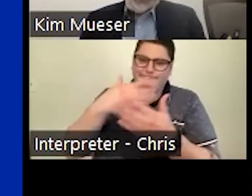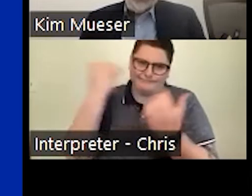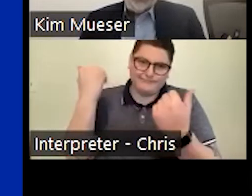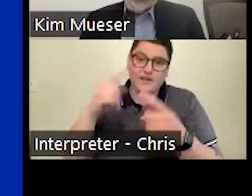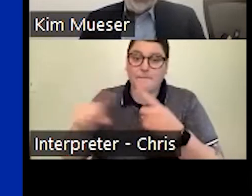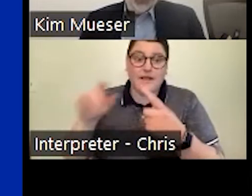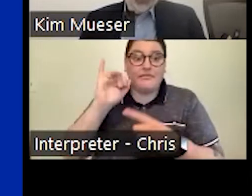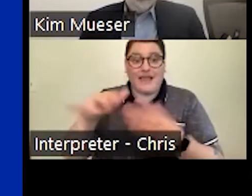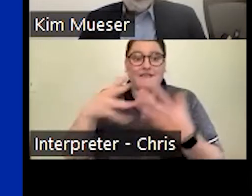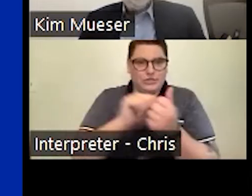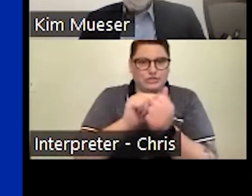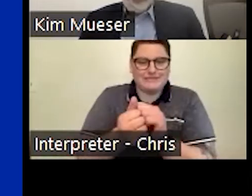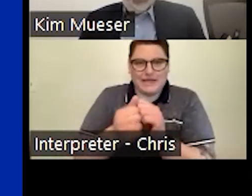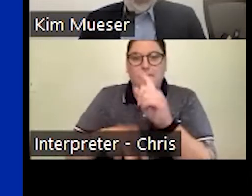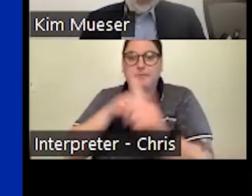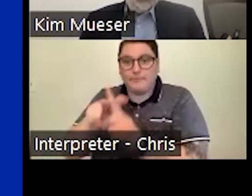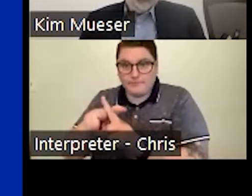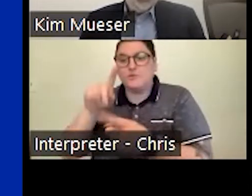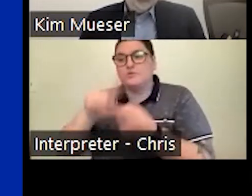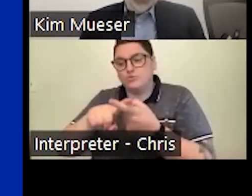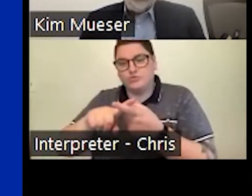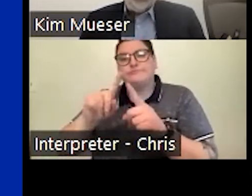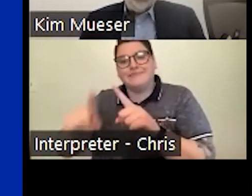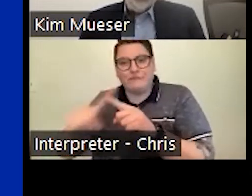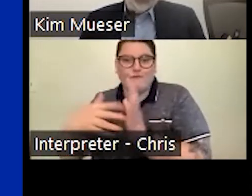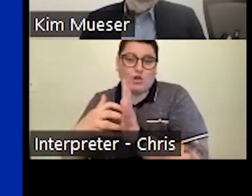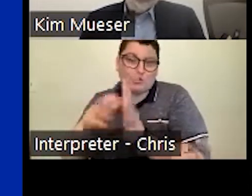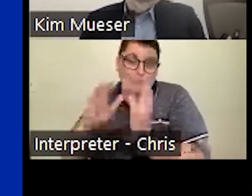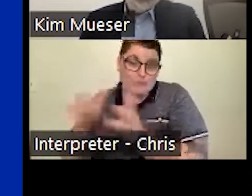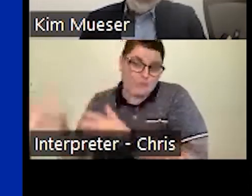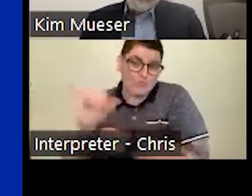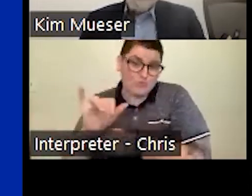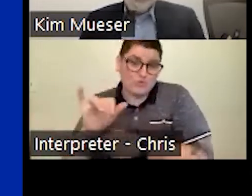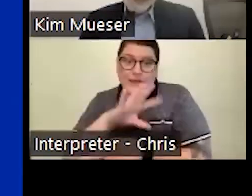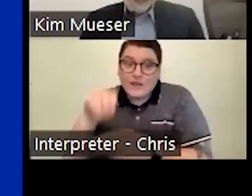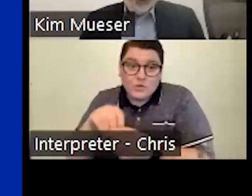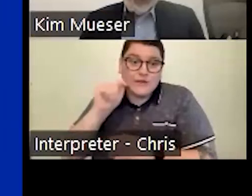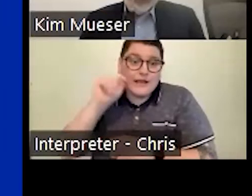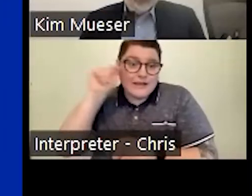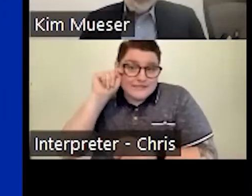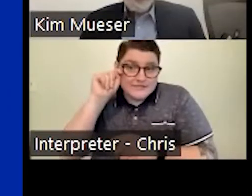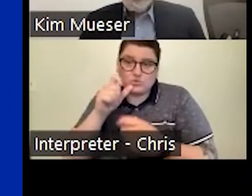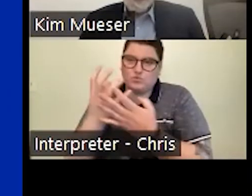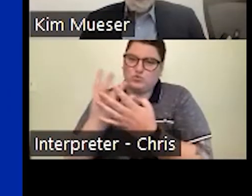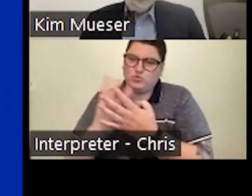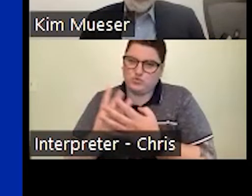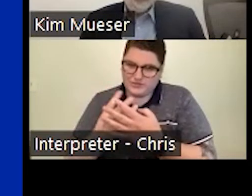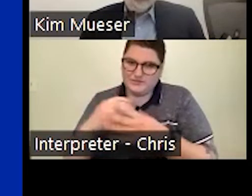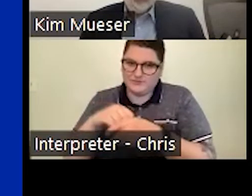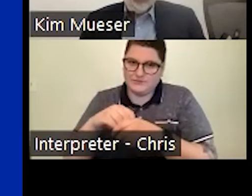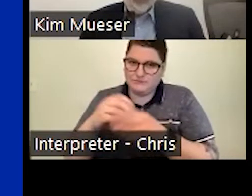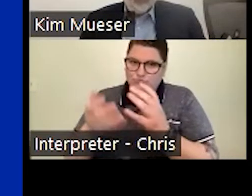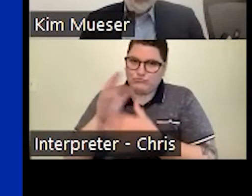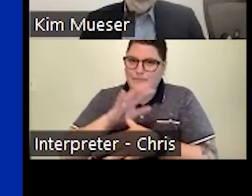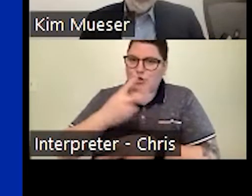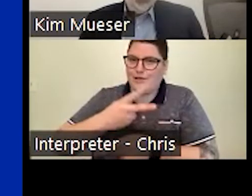been adapted to a variety of other vulnerable populations, including adolescents screened and identified as having PTSD in